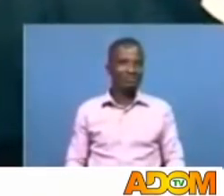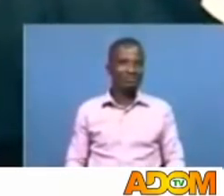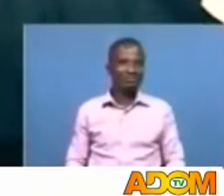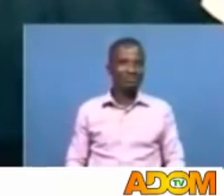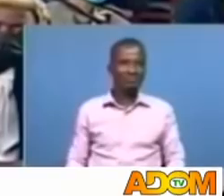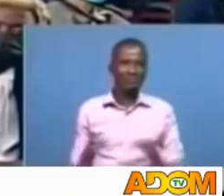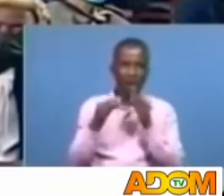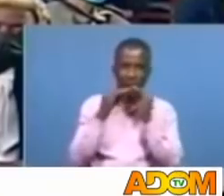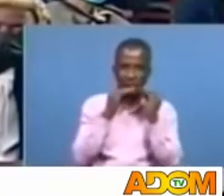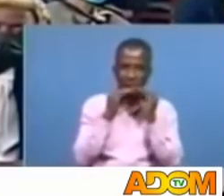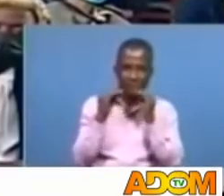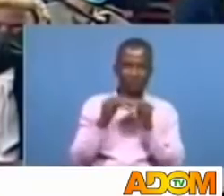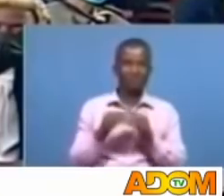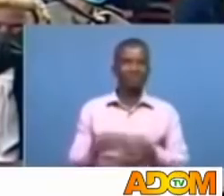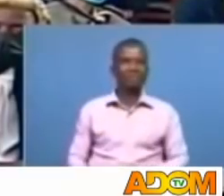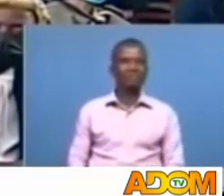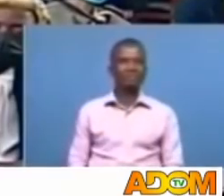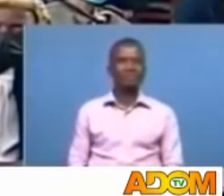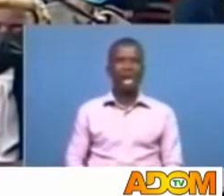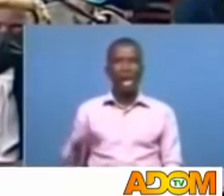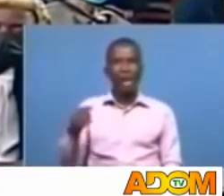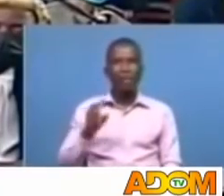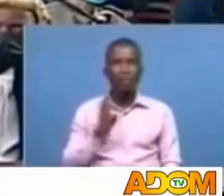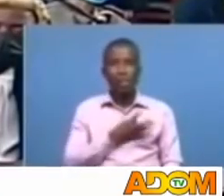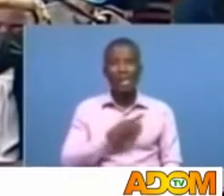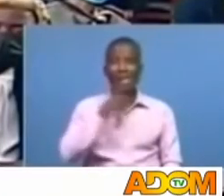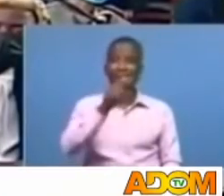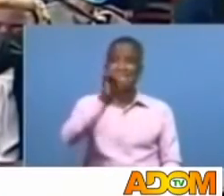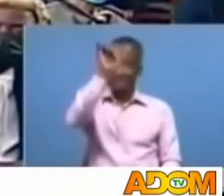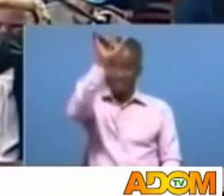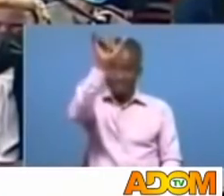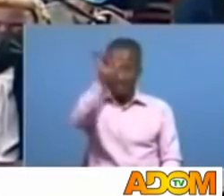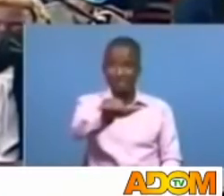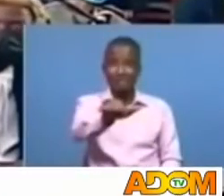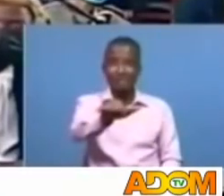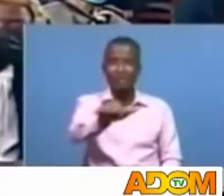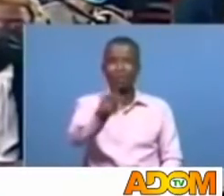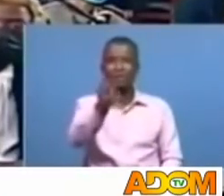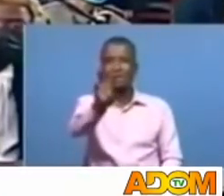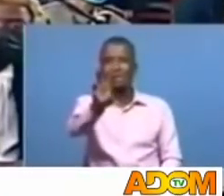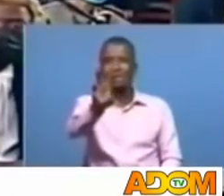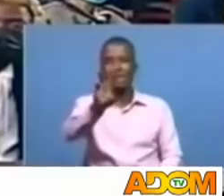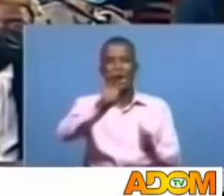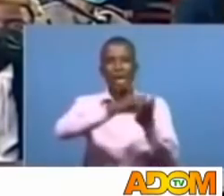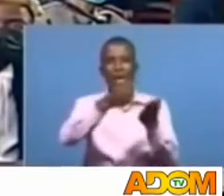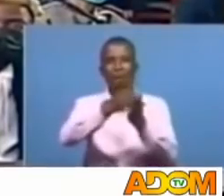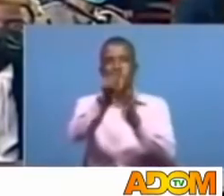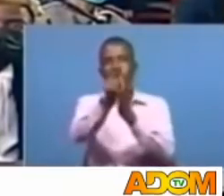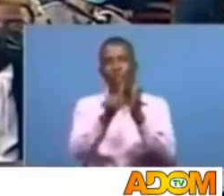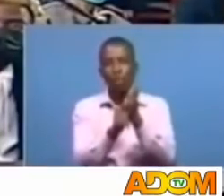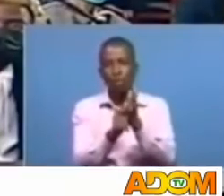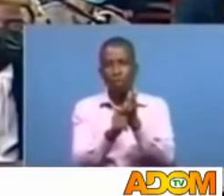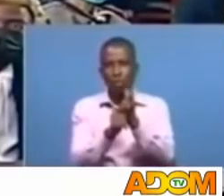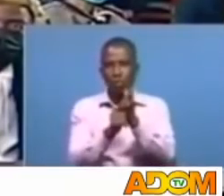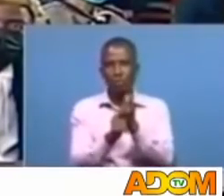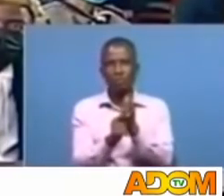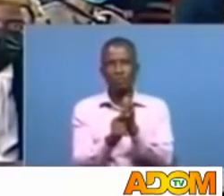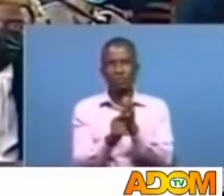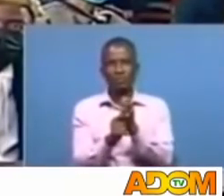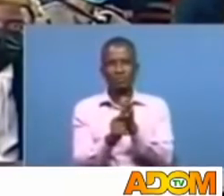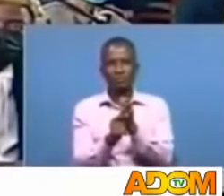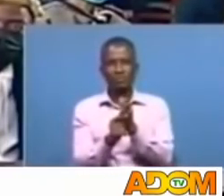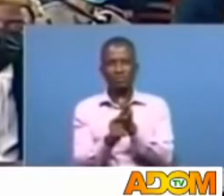We wish to state emphatically that Section 26 of the Evidence Act, which is on